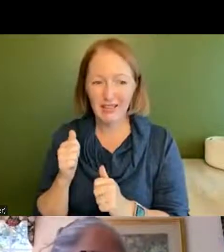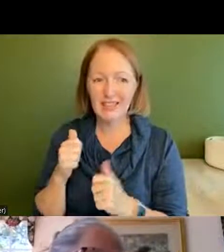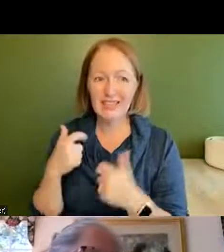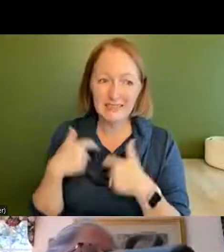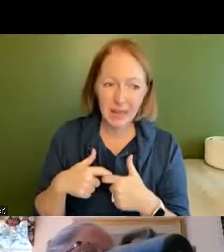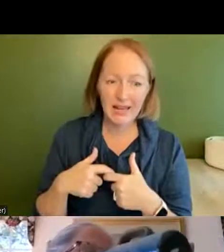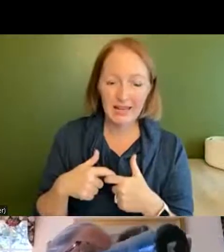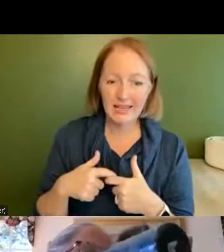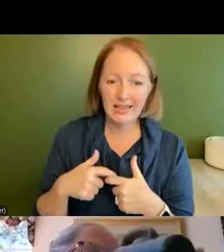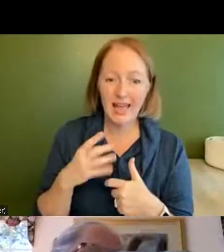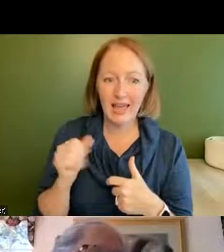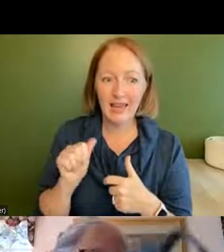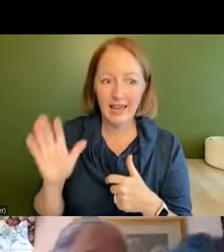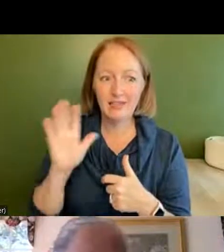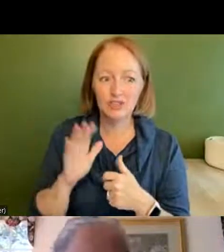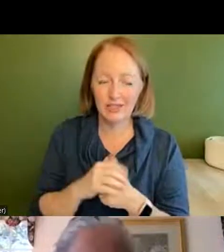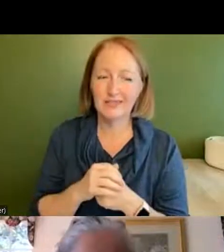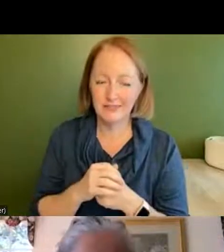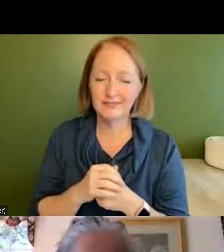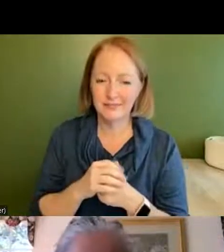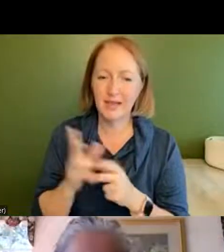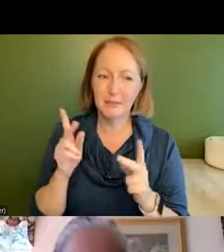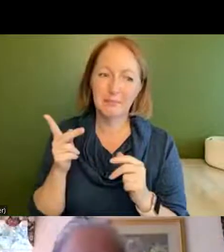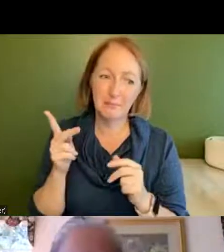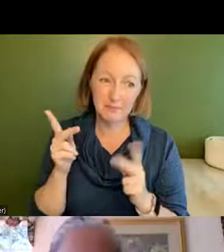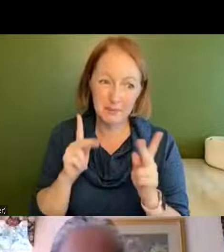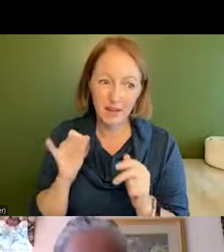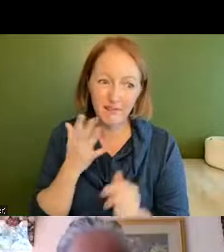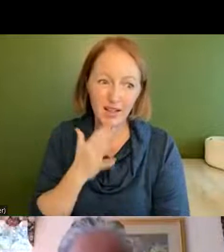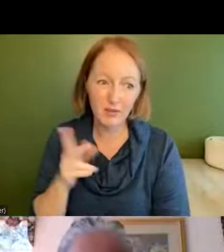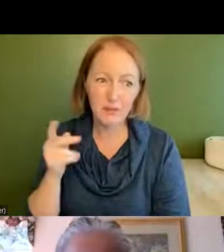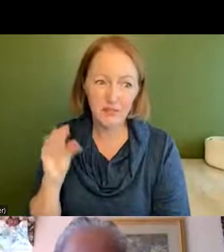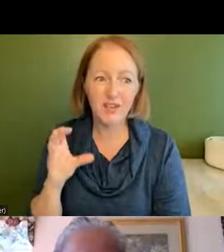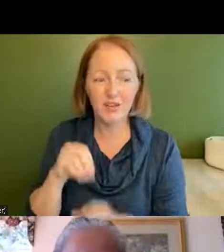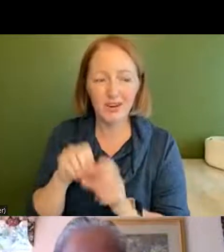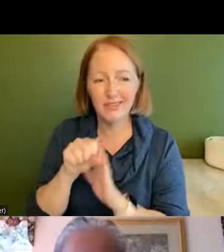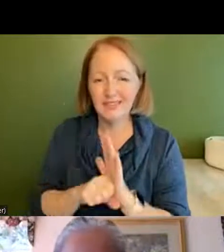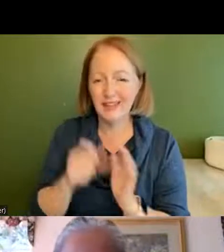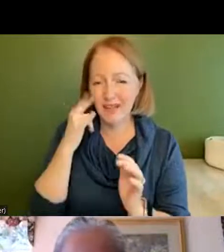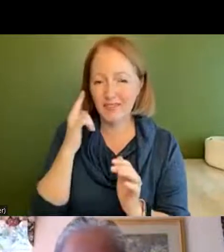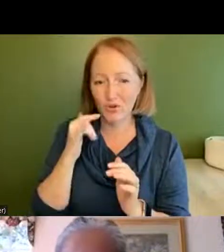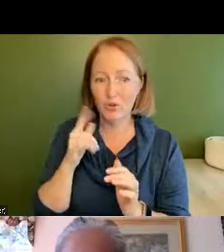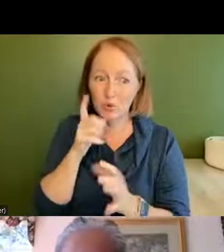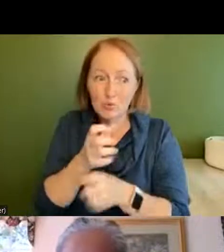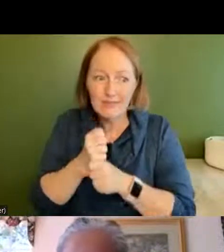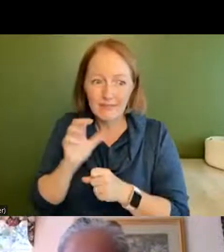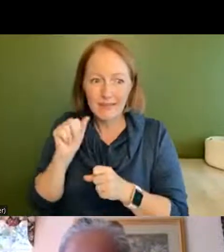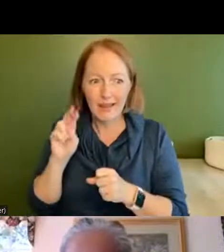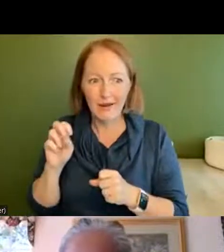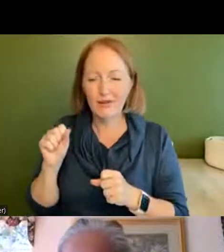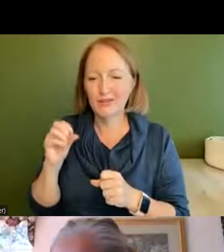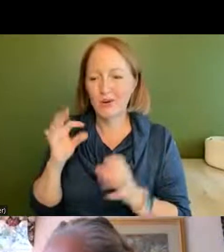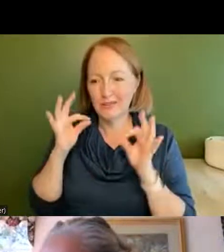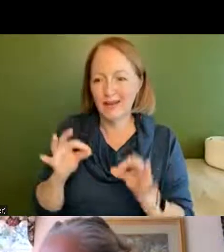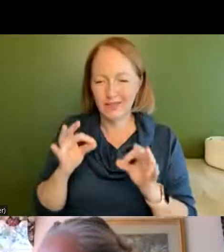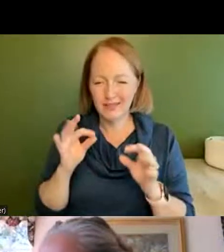Hispanic and Asian and people of color in the state of California, care recipients. So we need to definitely